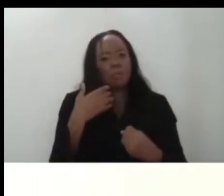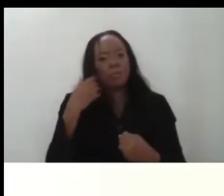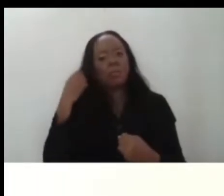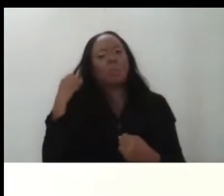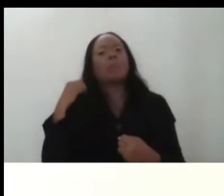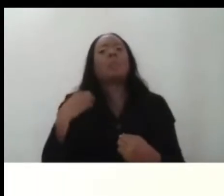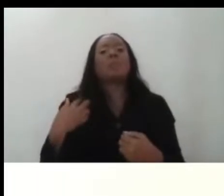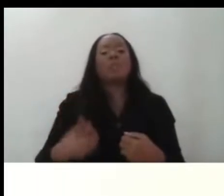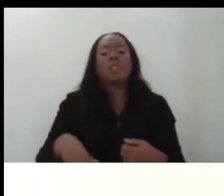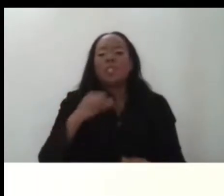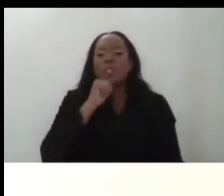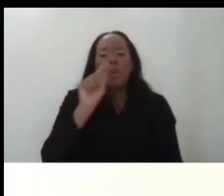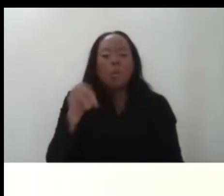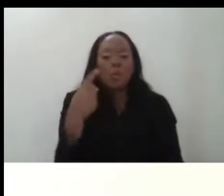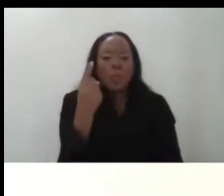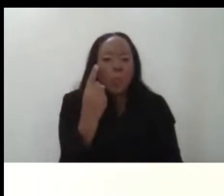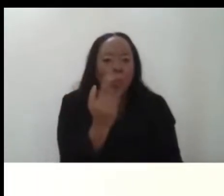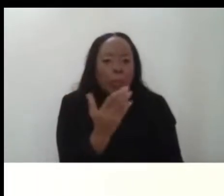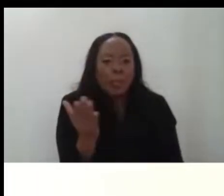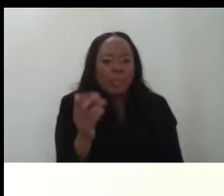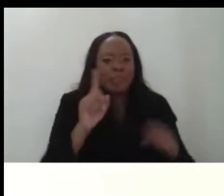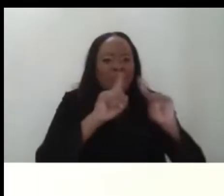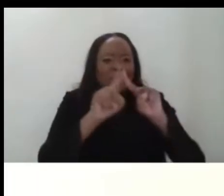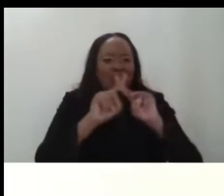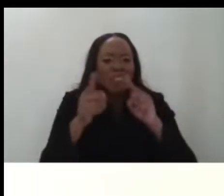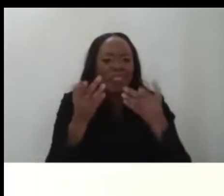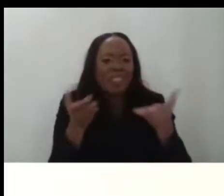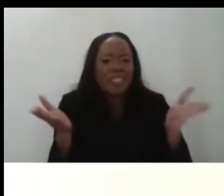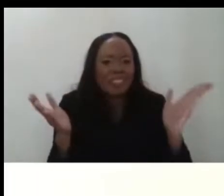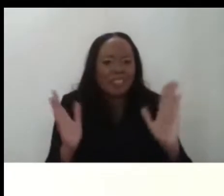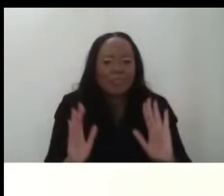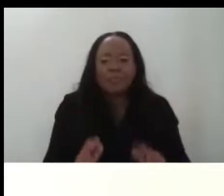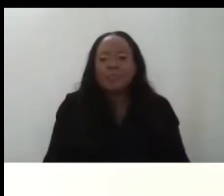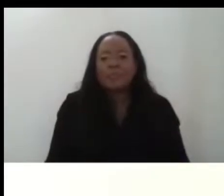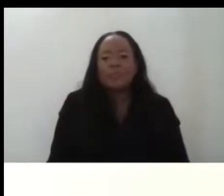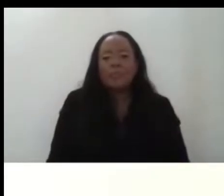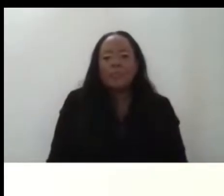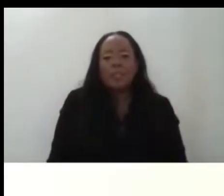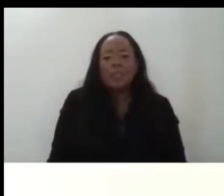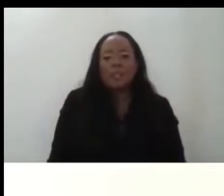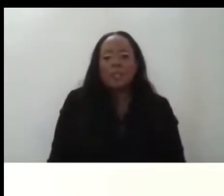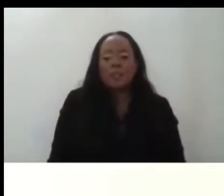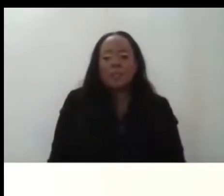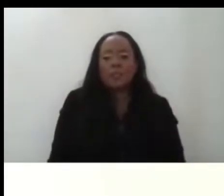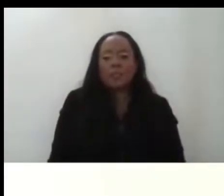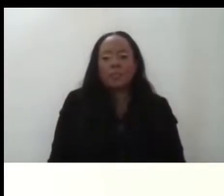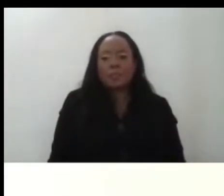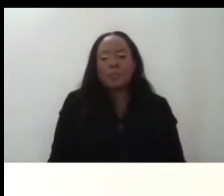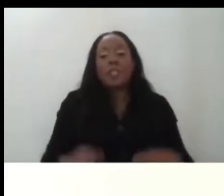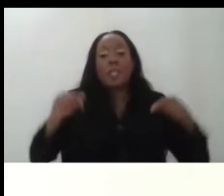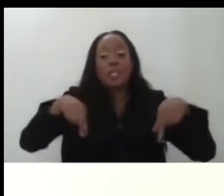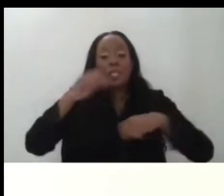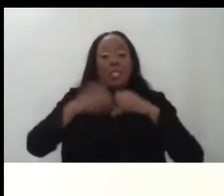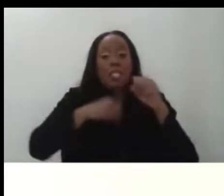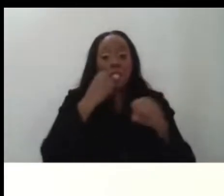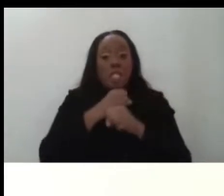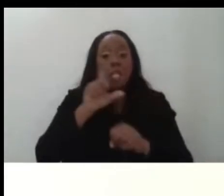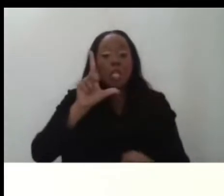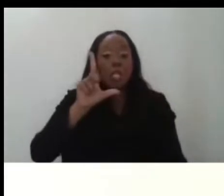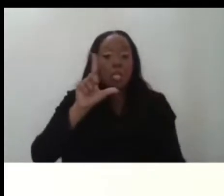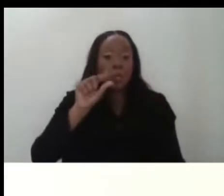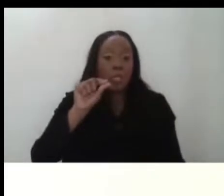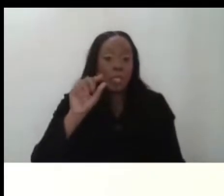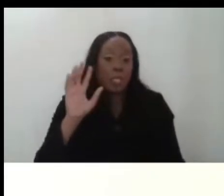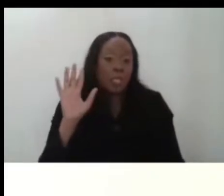not just one thing, the number. But two main factors for this year, 2025, let's talk about 2025.